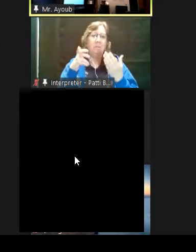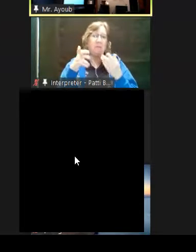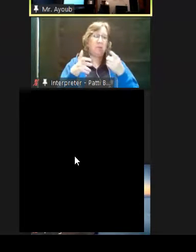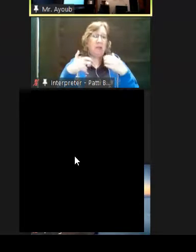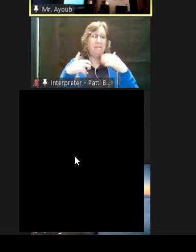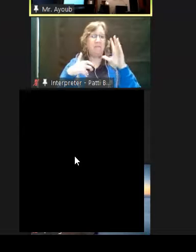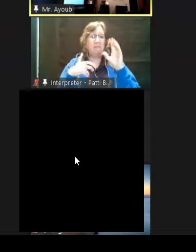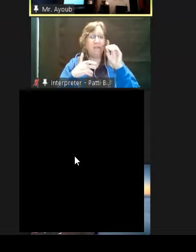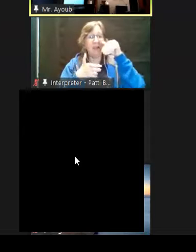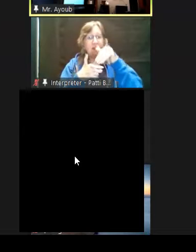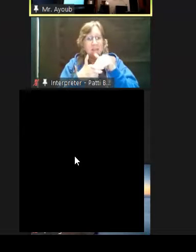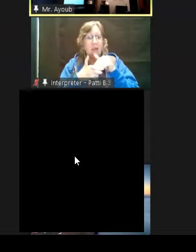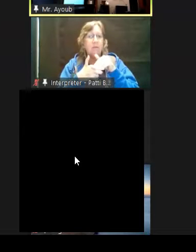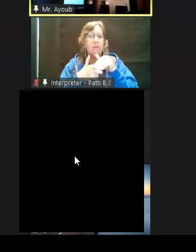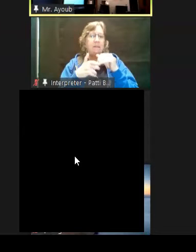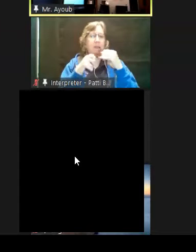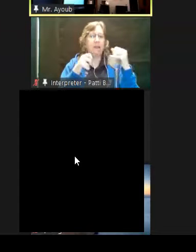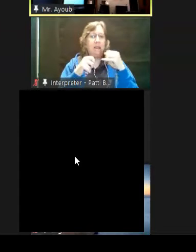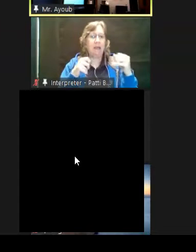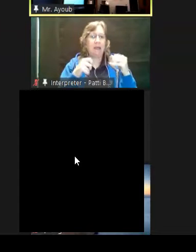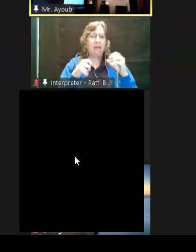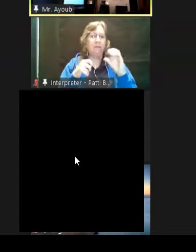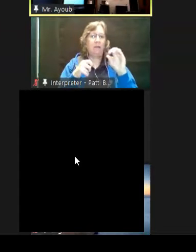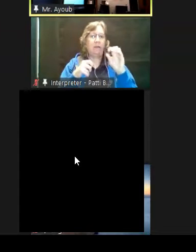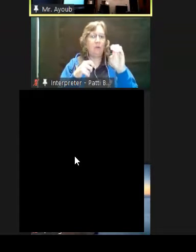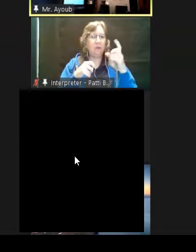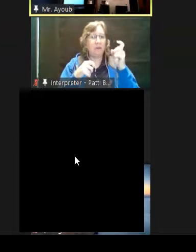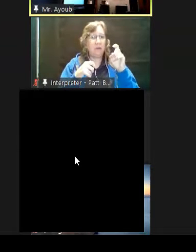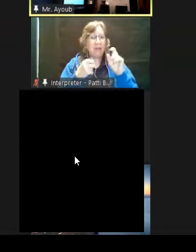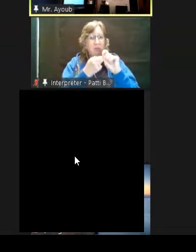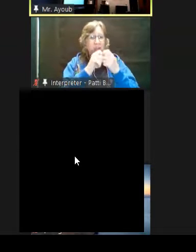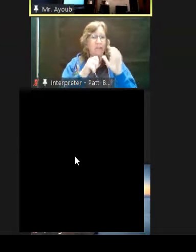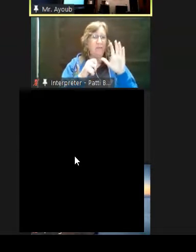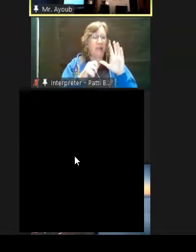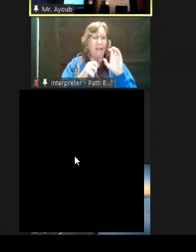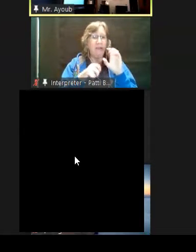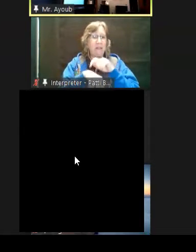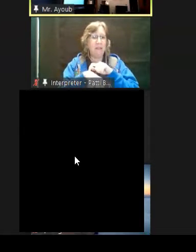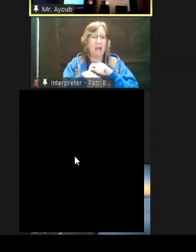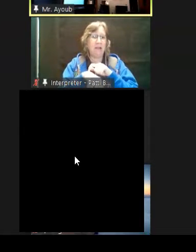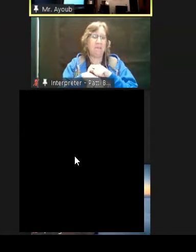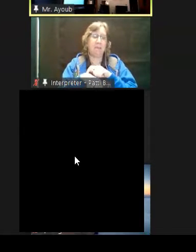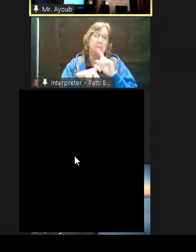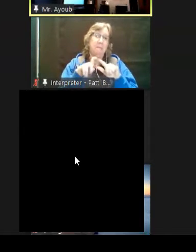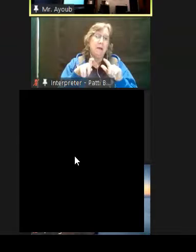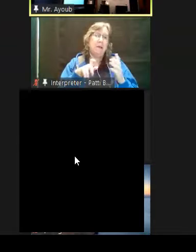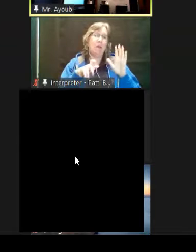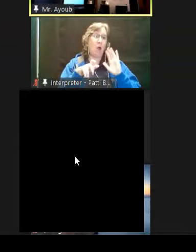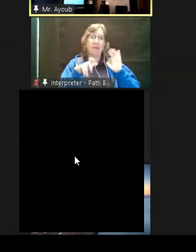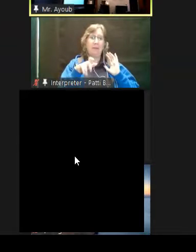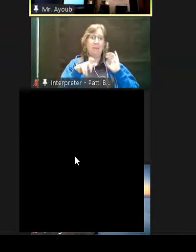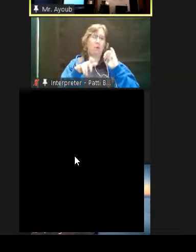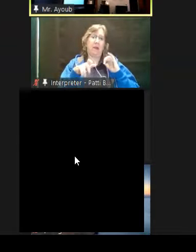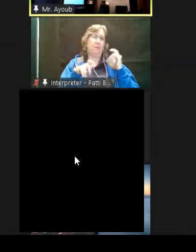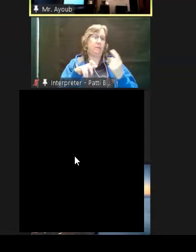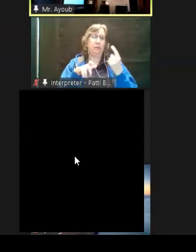you had to change it 500 places, for example, when there was no other option, that was the best way to go. So you